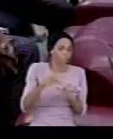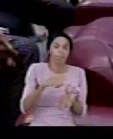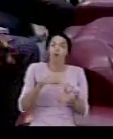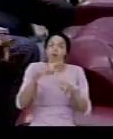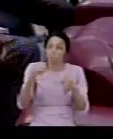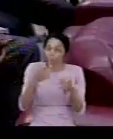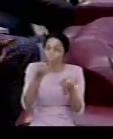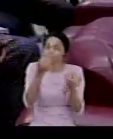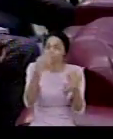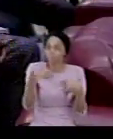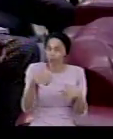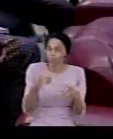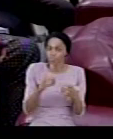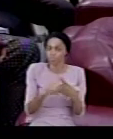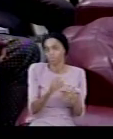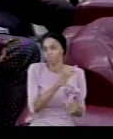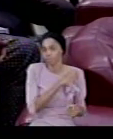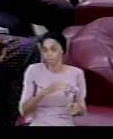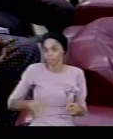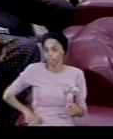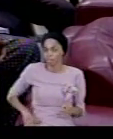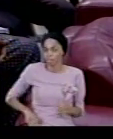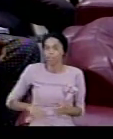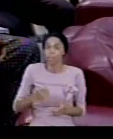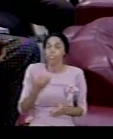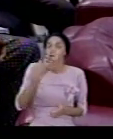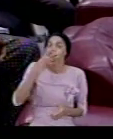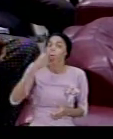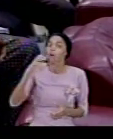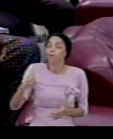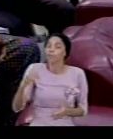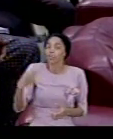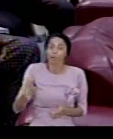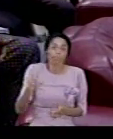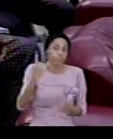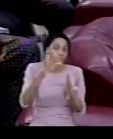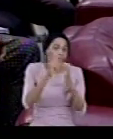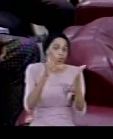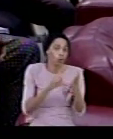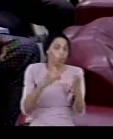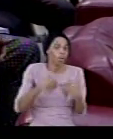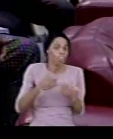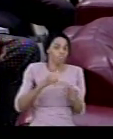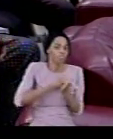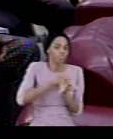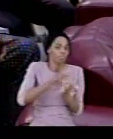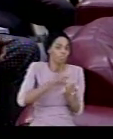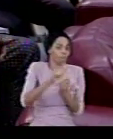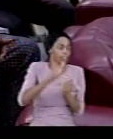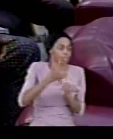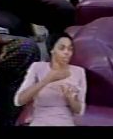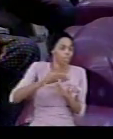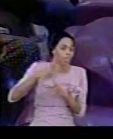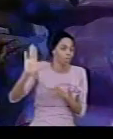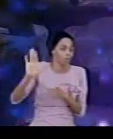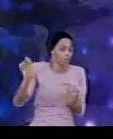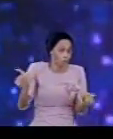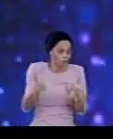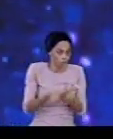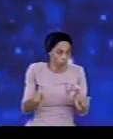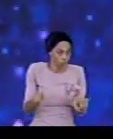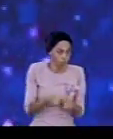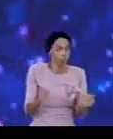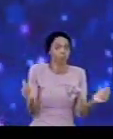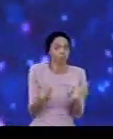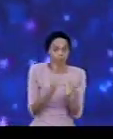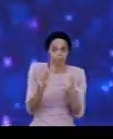Christ, the curse of the law has passed away also with the law